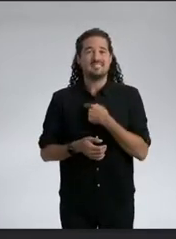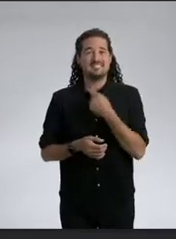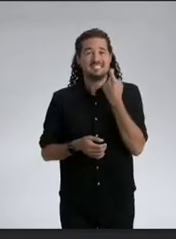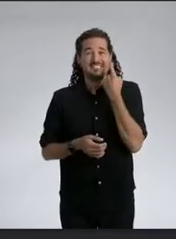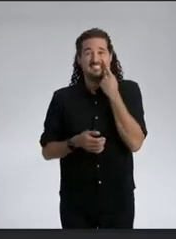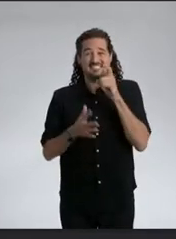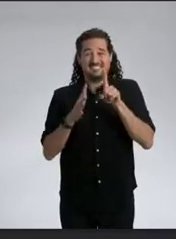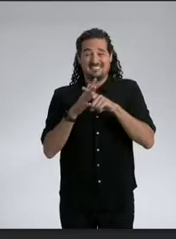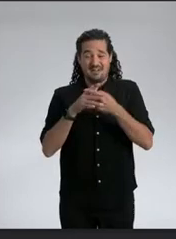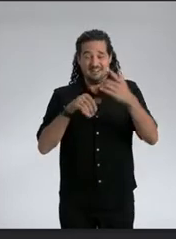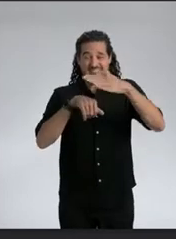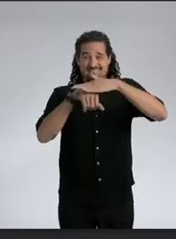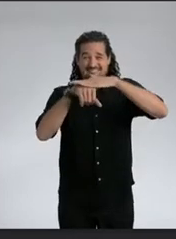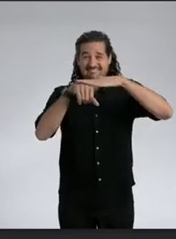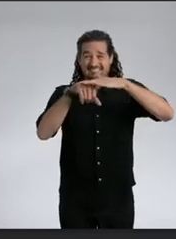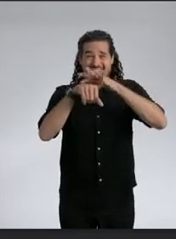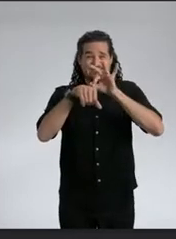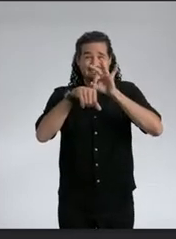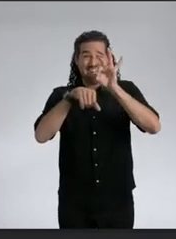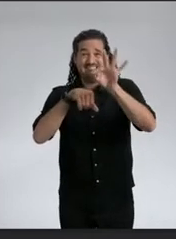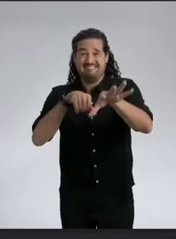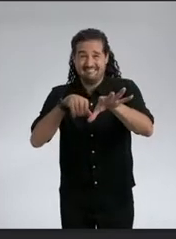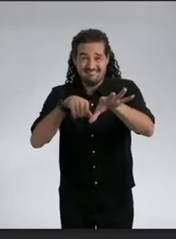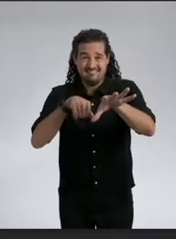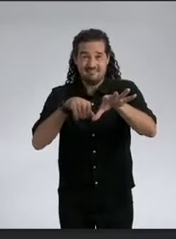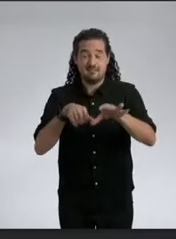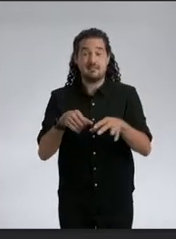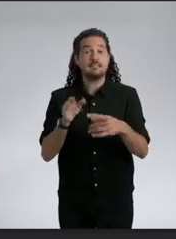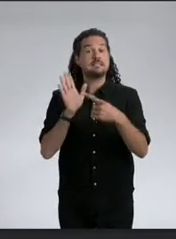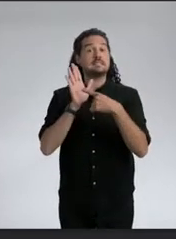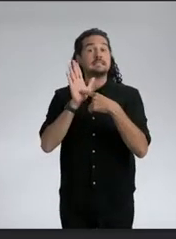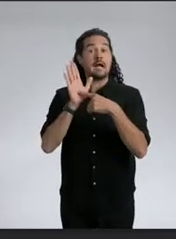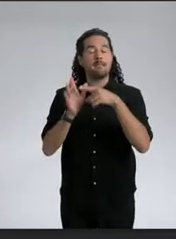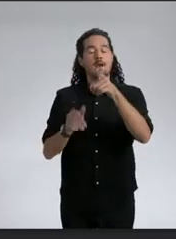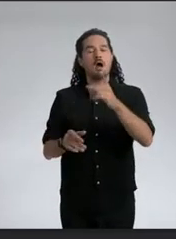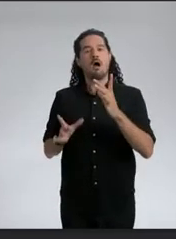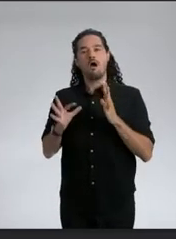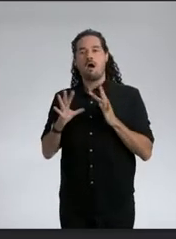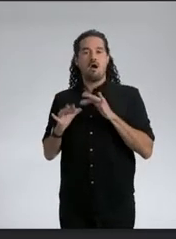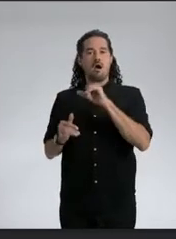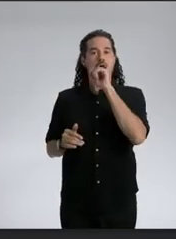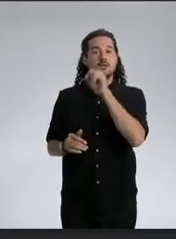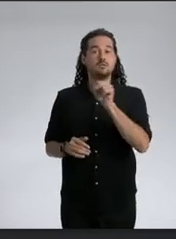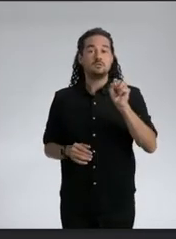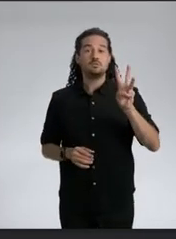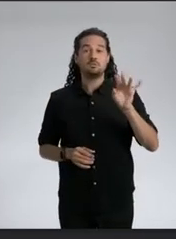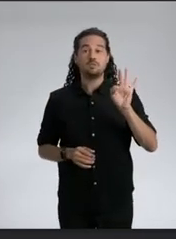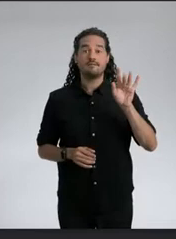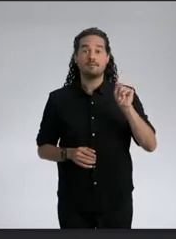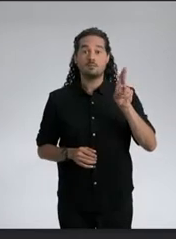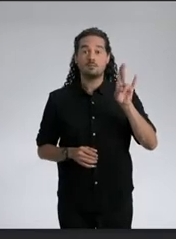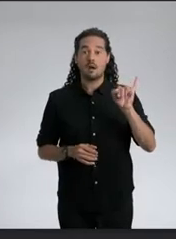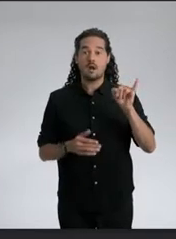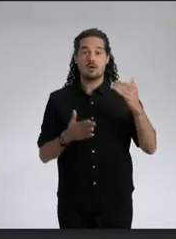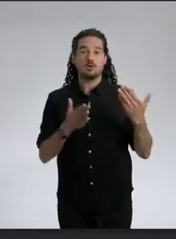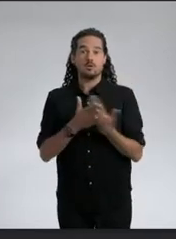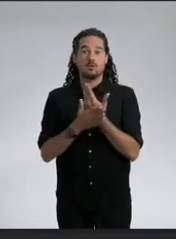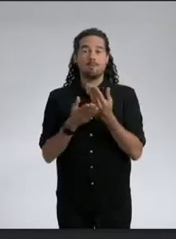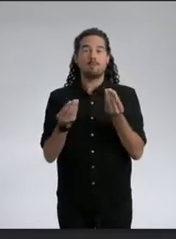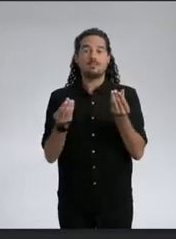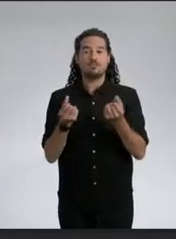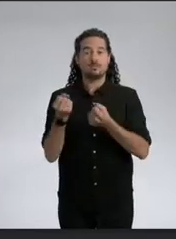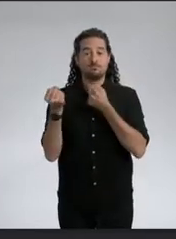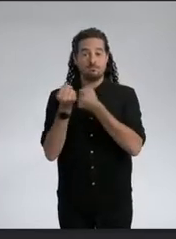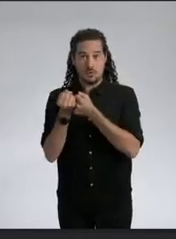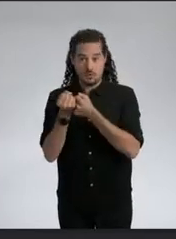what's new. For example, you're going to love SwiftUI's new material support. In the Fruta